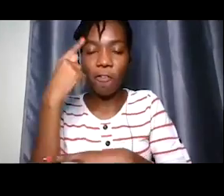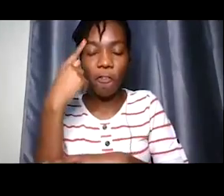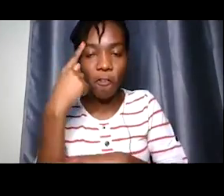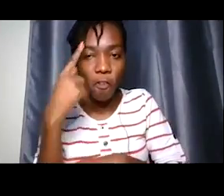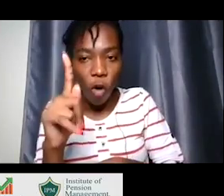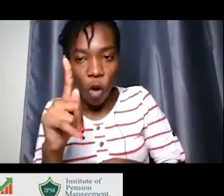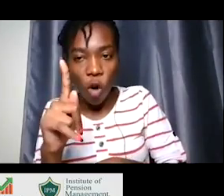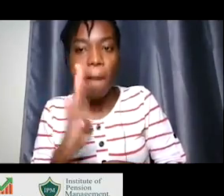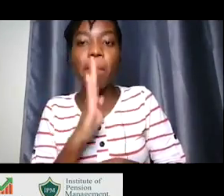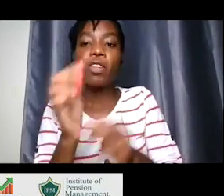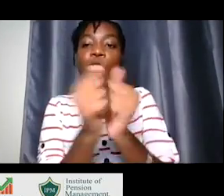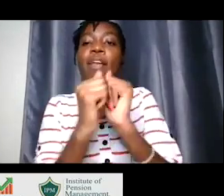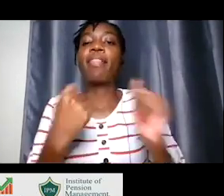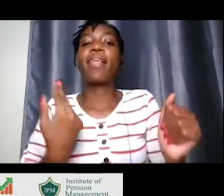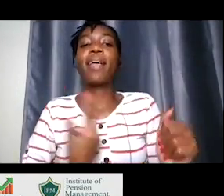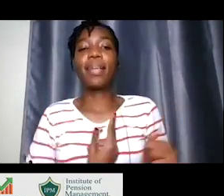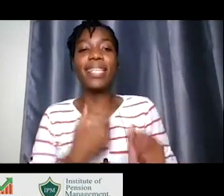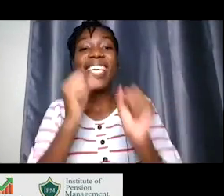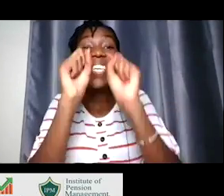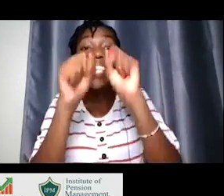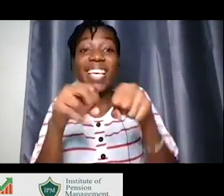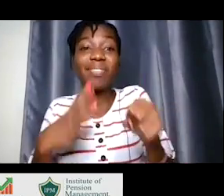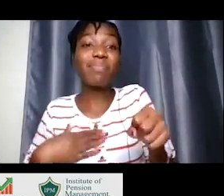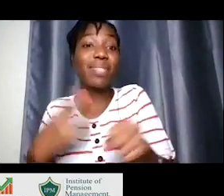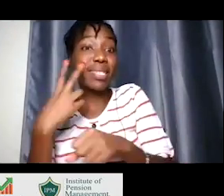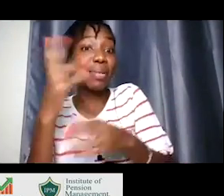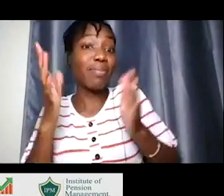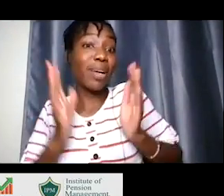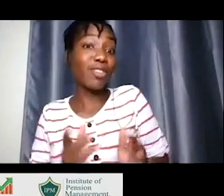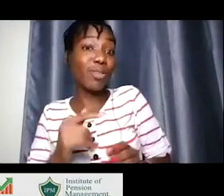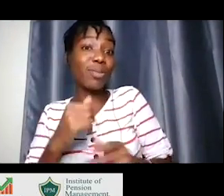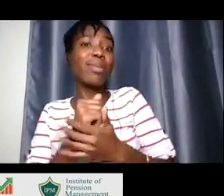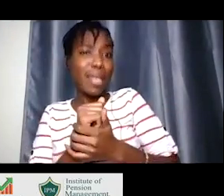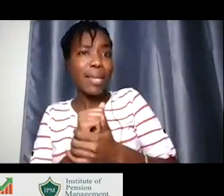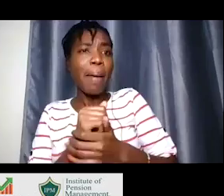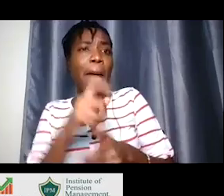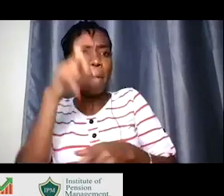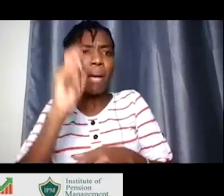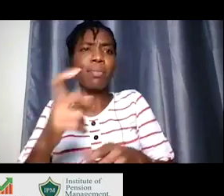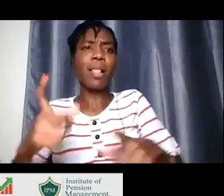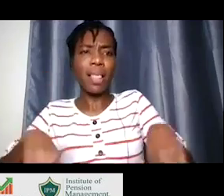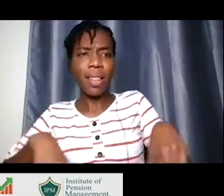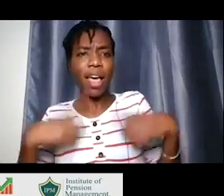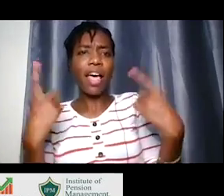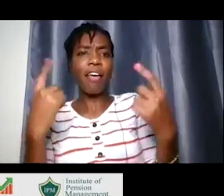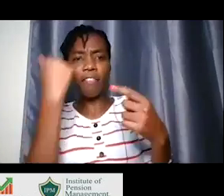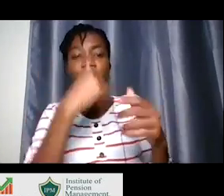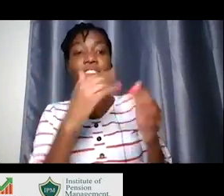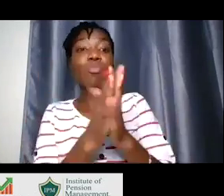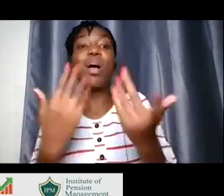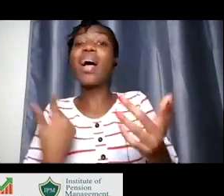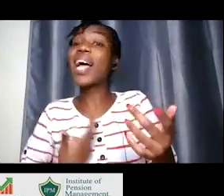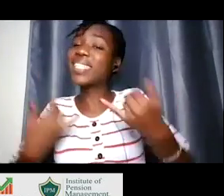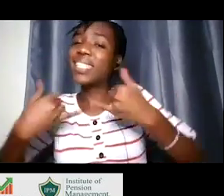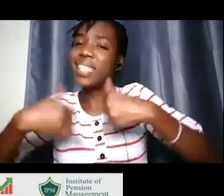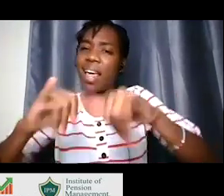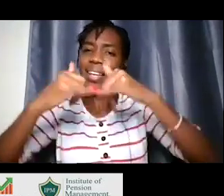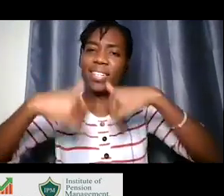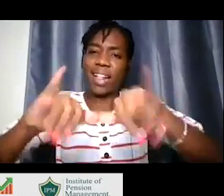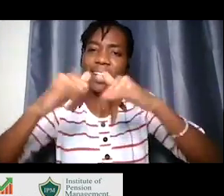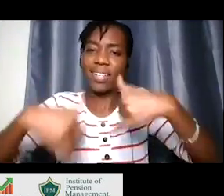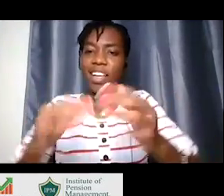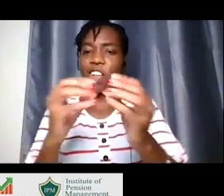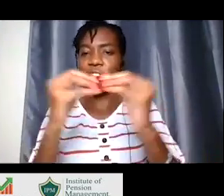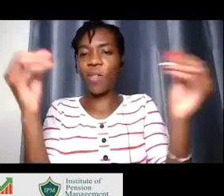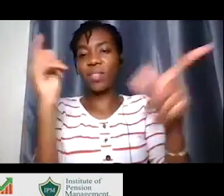being here with us. Yes, I can see somebody saying we need to go live on Facebook. We have been trying to go live on Facebook for about a while,